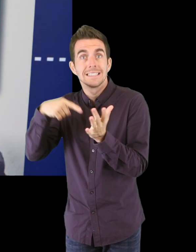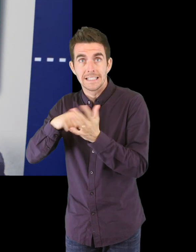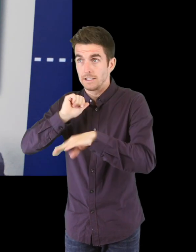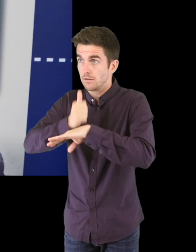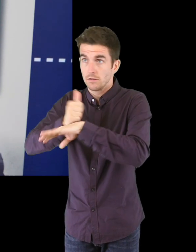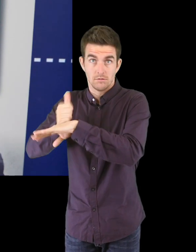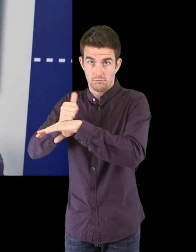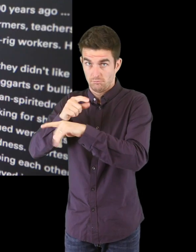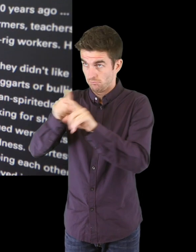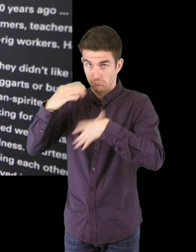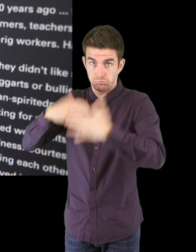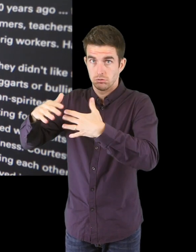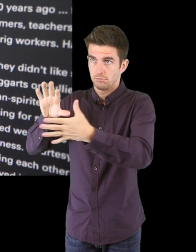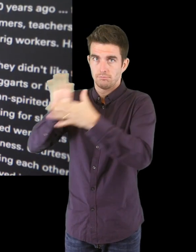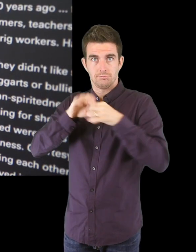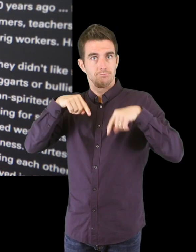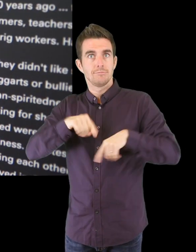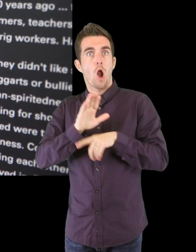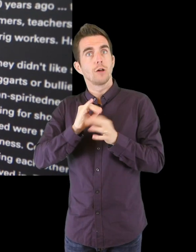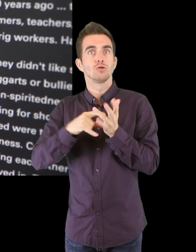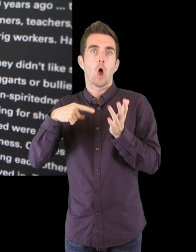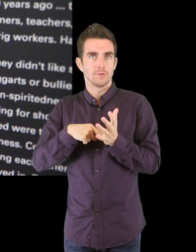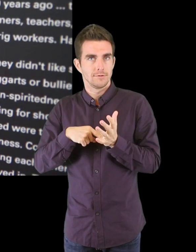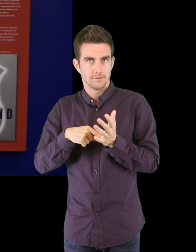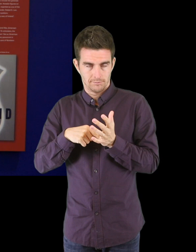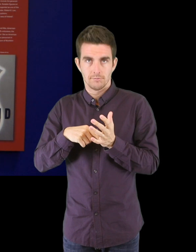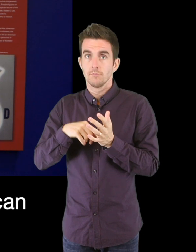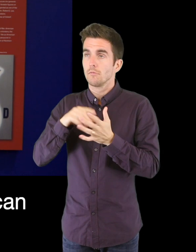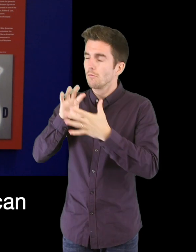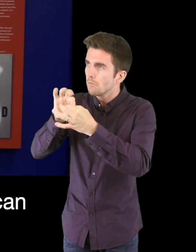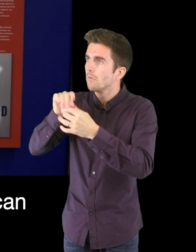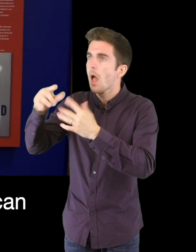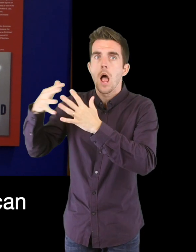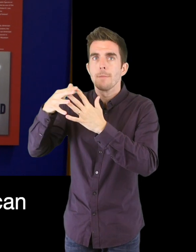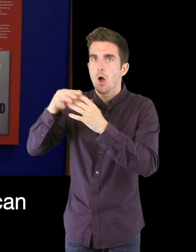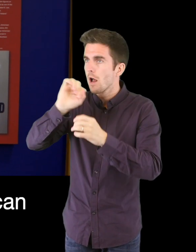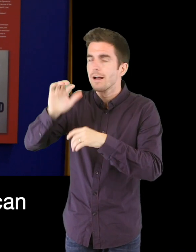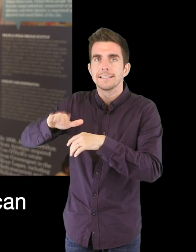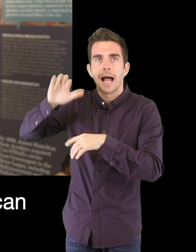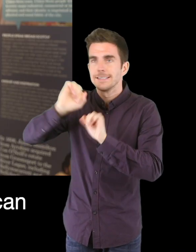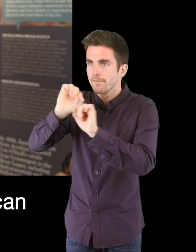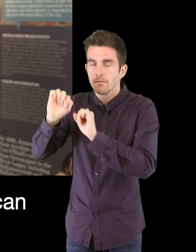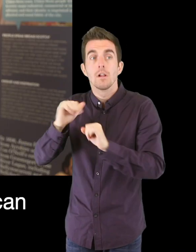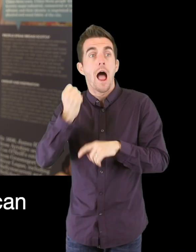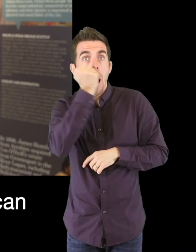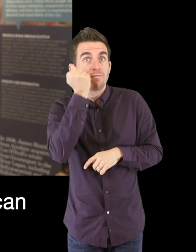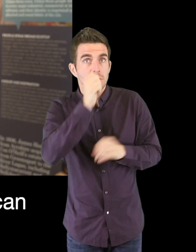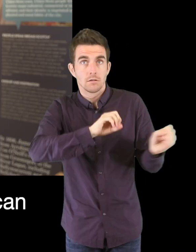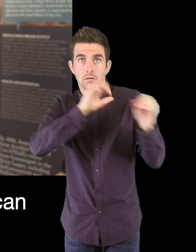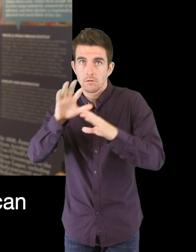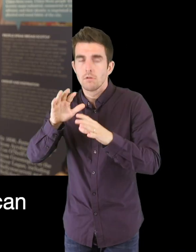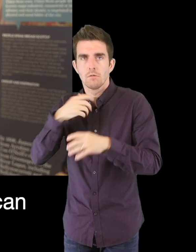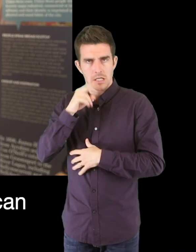The centre also looks at how the Ulster Scots or Scots-Irish engaged with Native Americans and with the African American